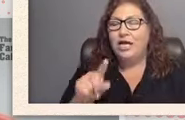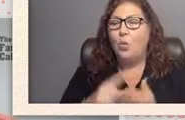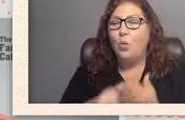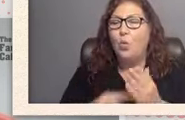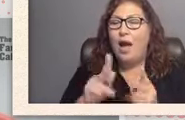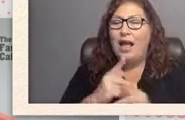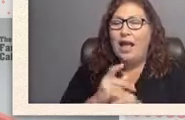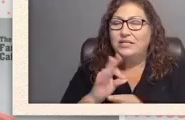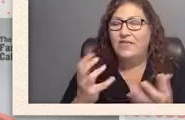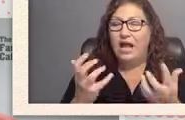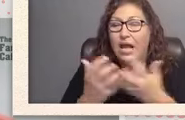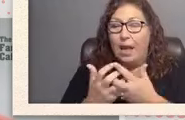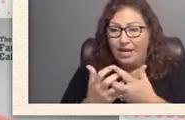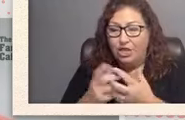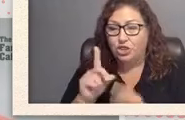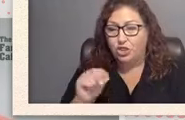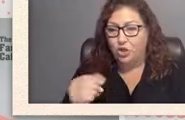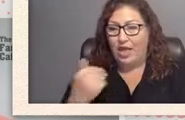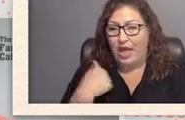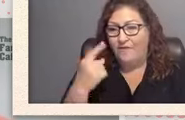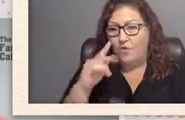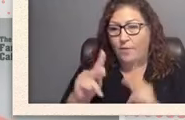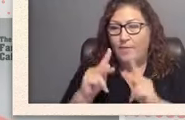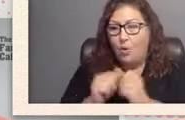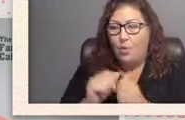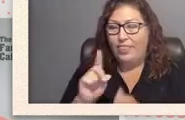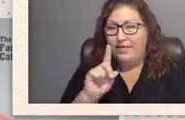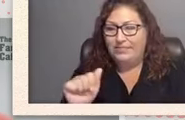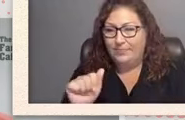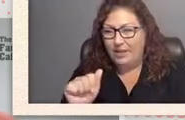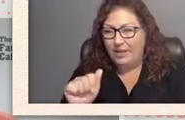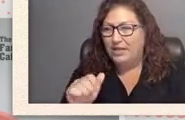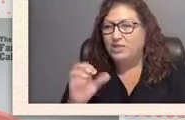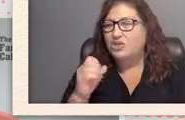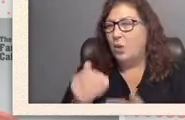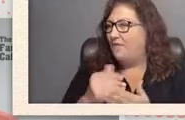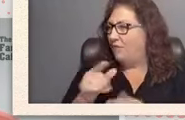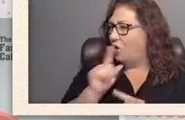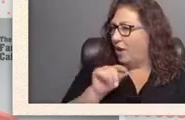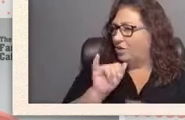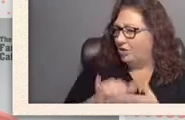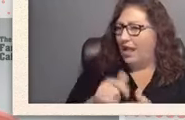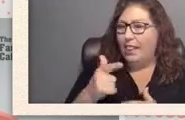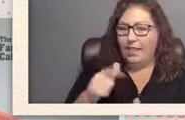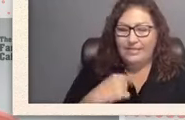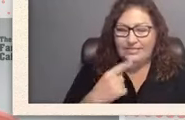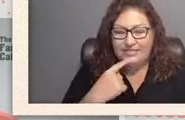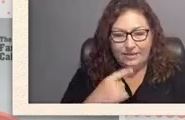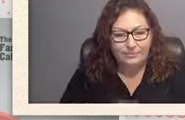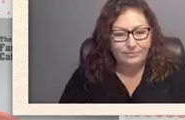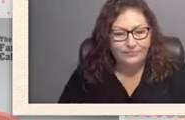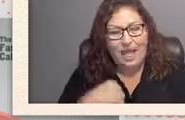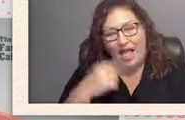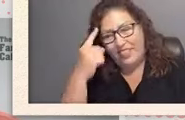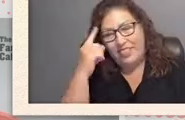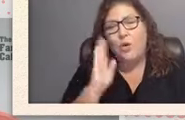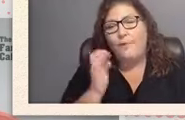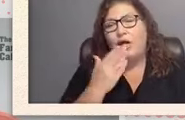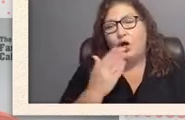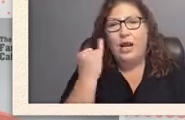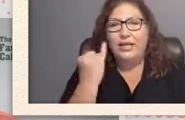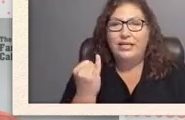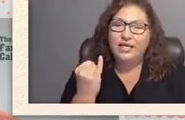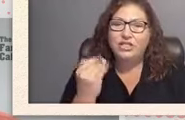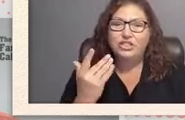accommodations are there for people with disabilities? So before you answer that, let me just say, you know, I think it would maybe a good idea to just kind of give a